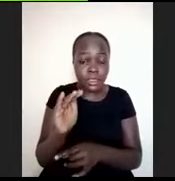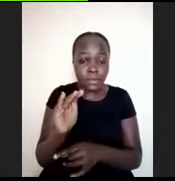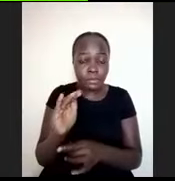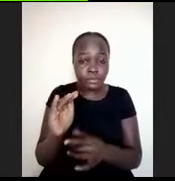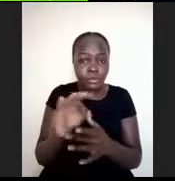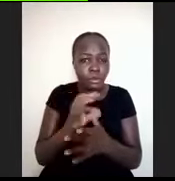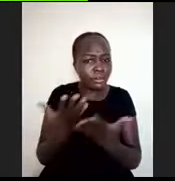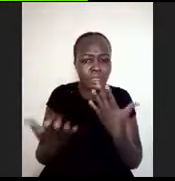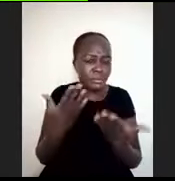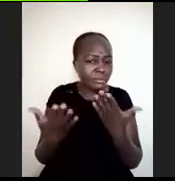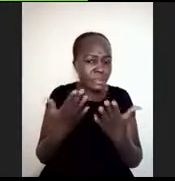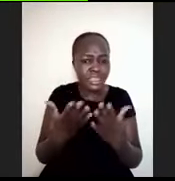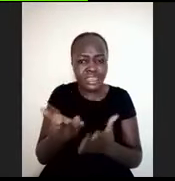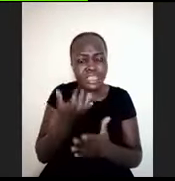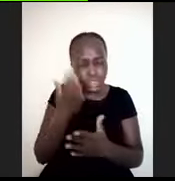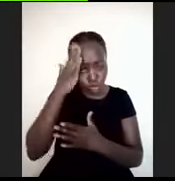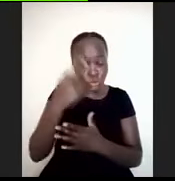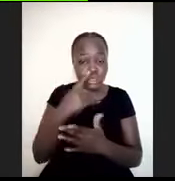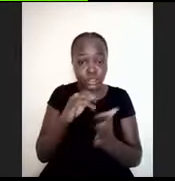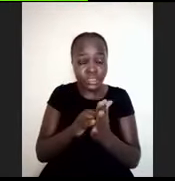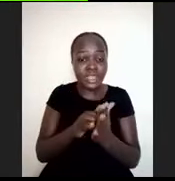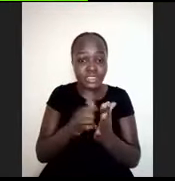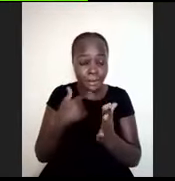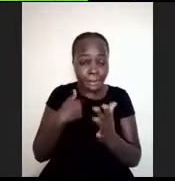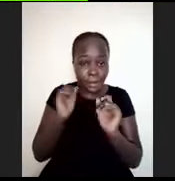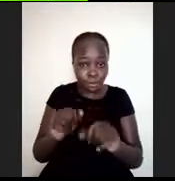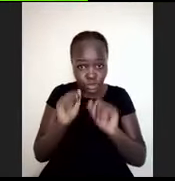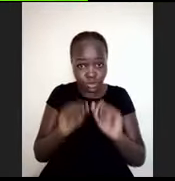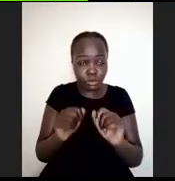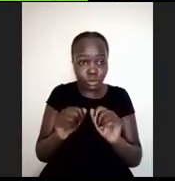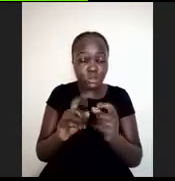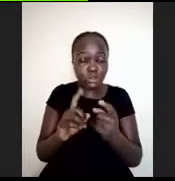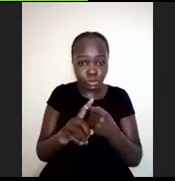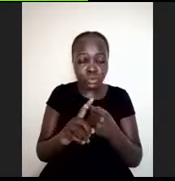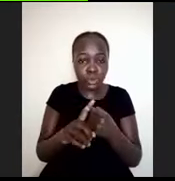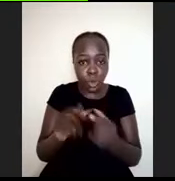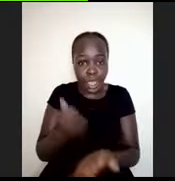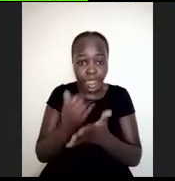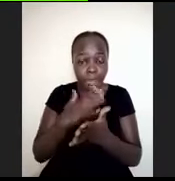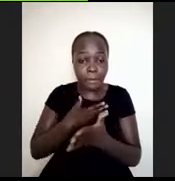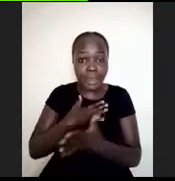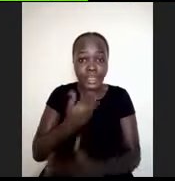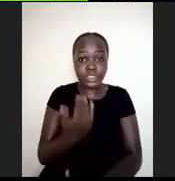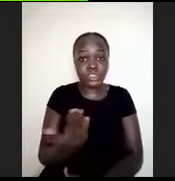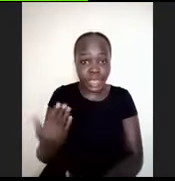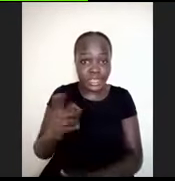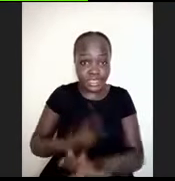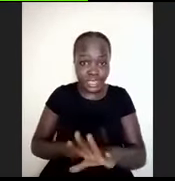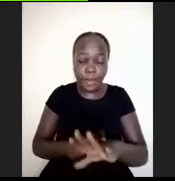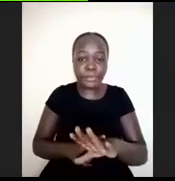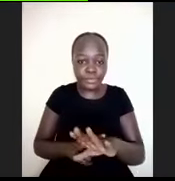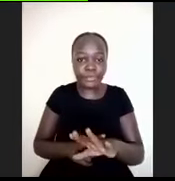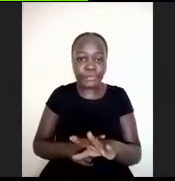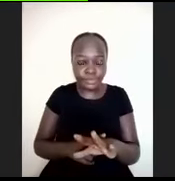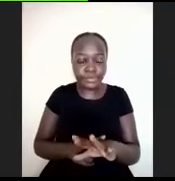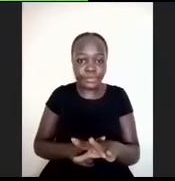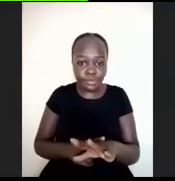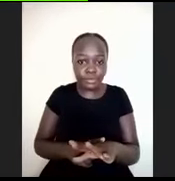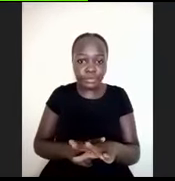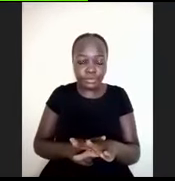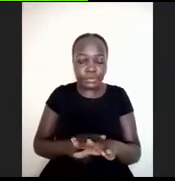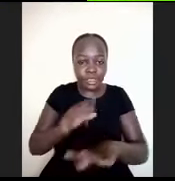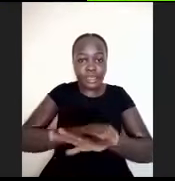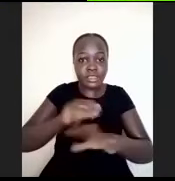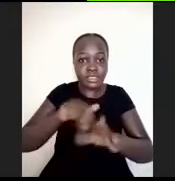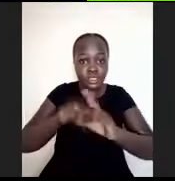for me to know so that I can be able to equip my child when maybe he gets, in school